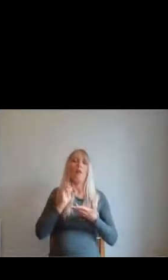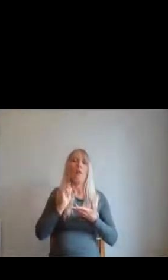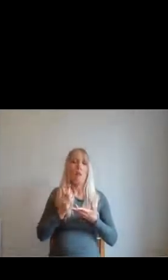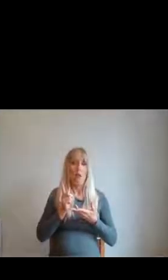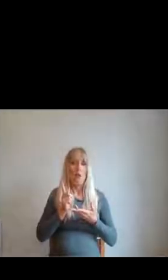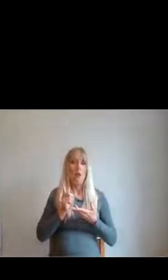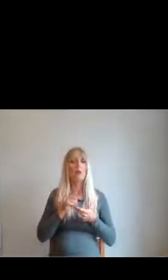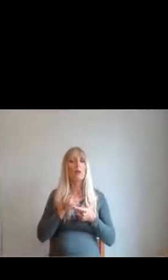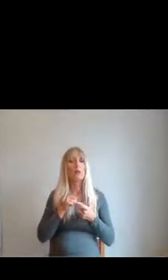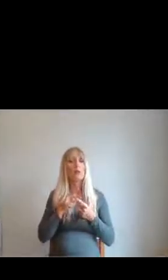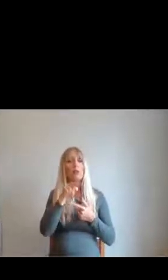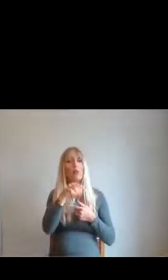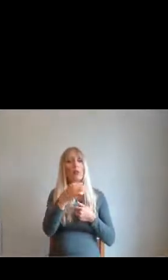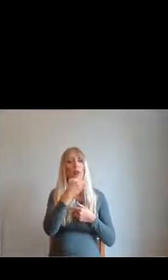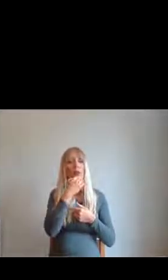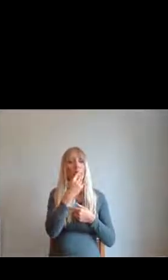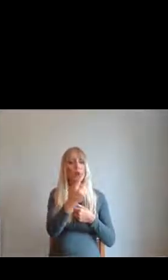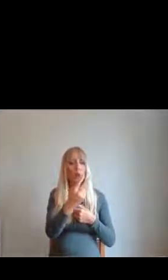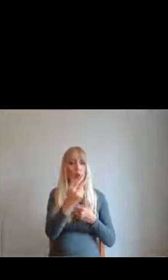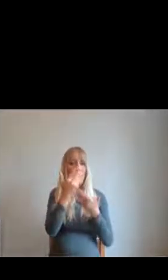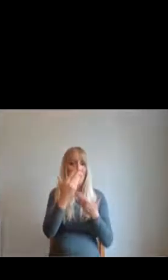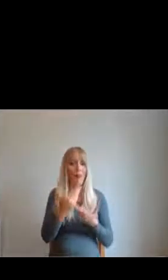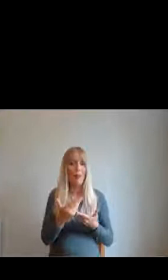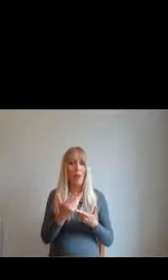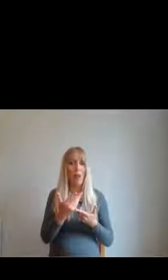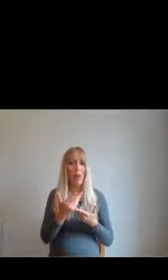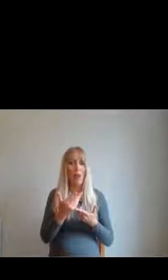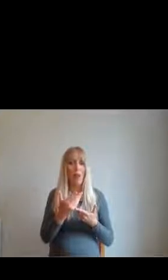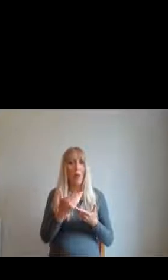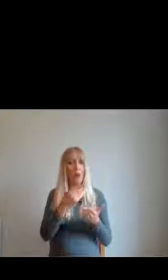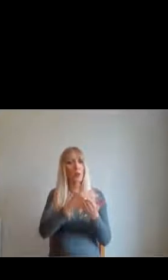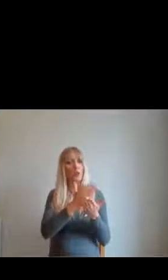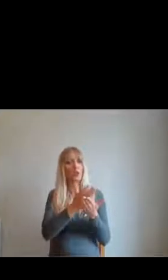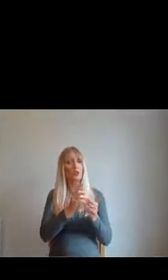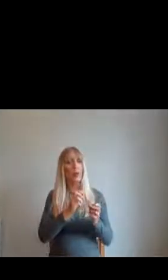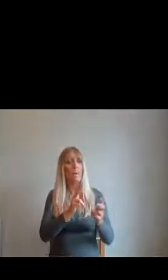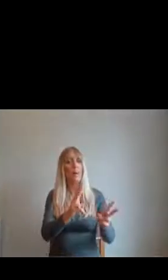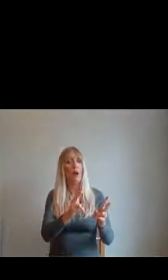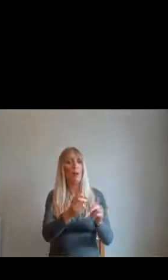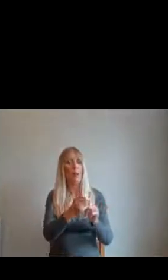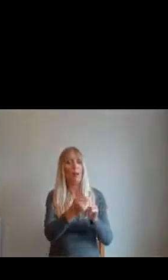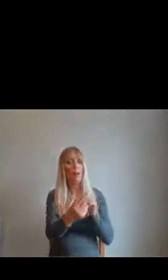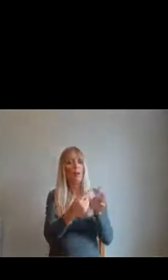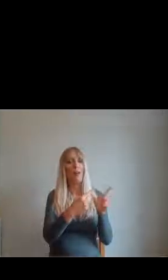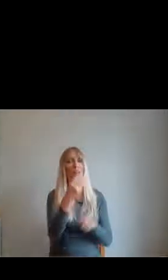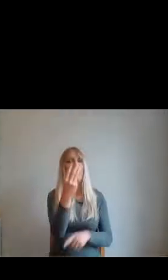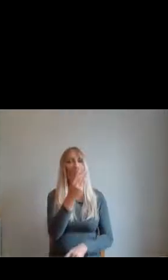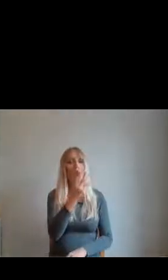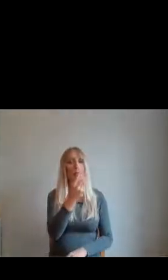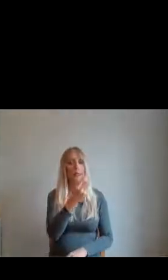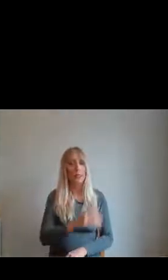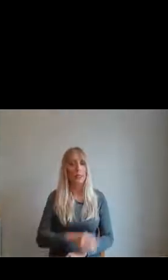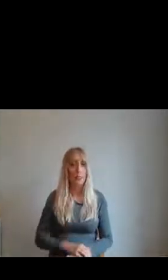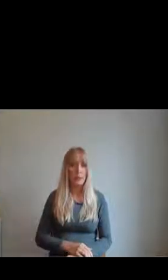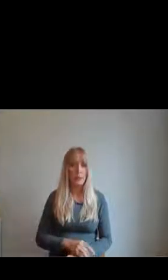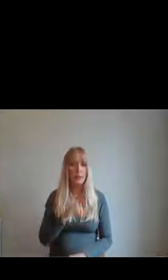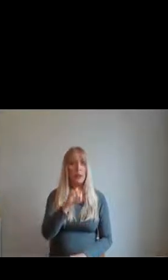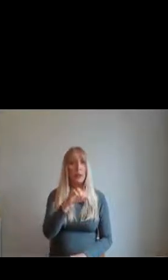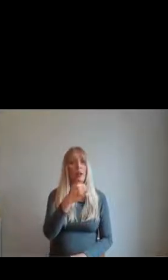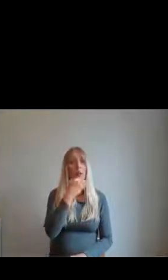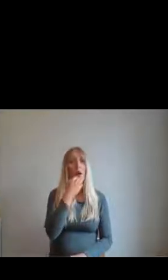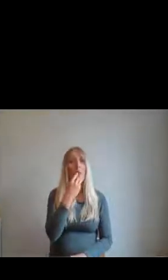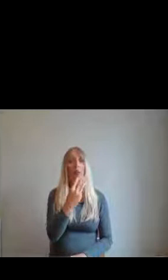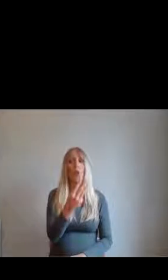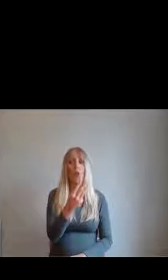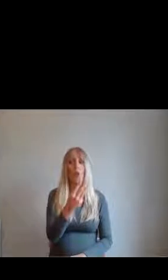Number 2 shows where we are no longer progressing with a shared path under the A13. Number 3 shows